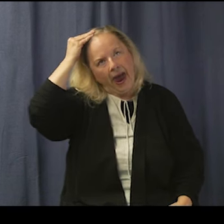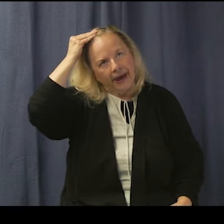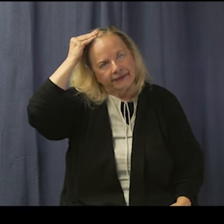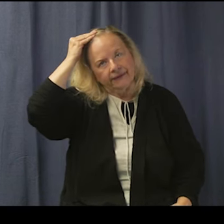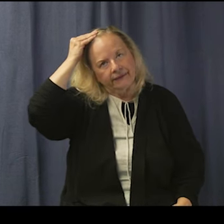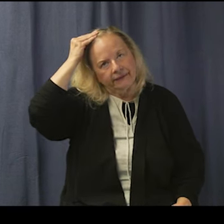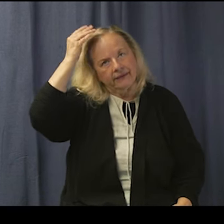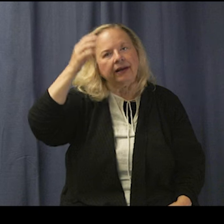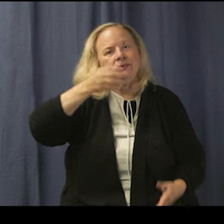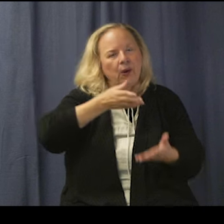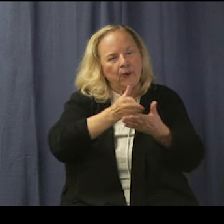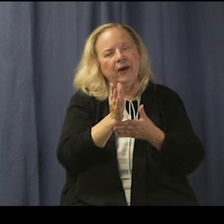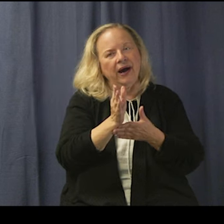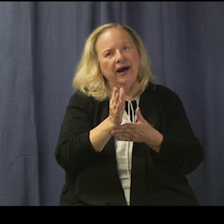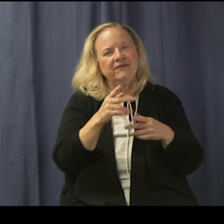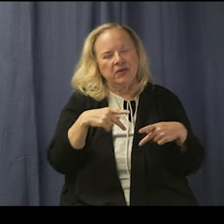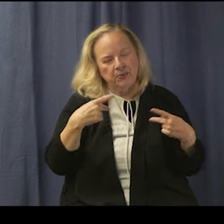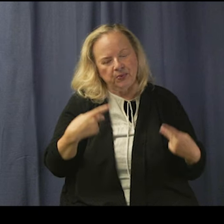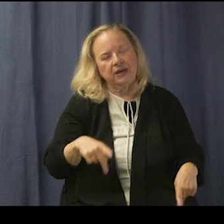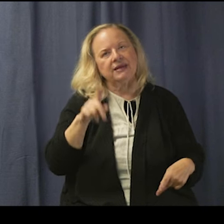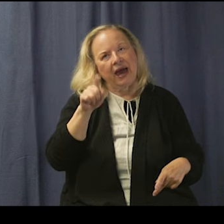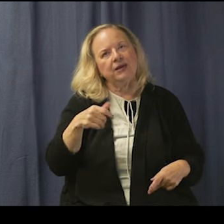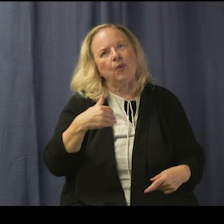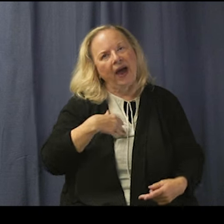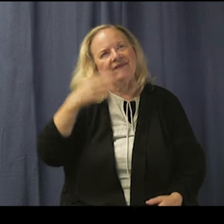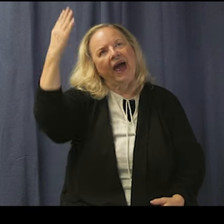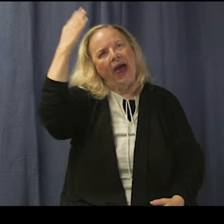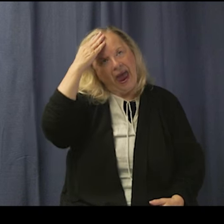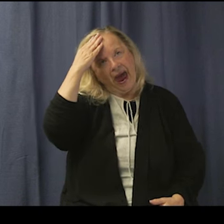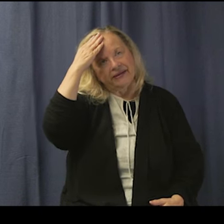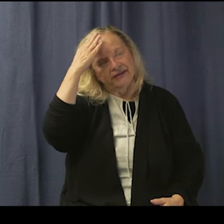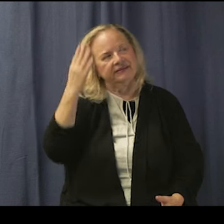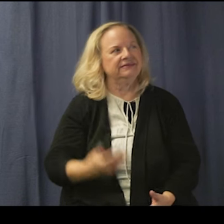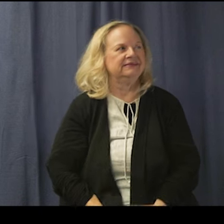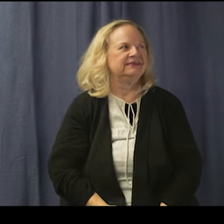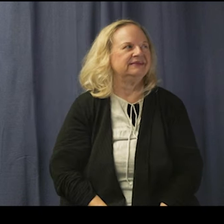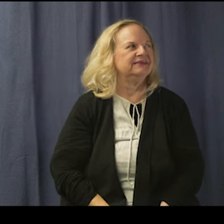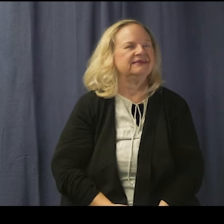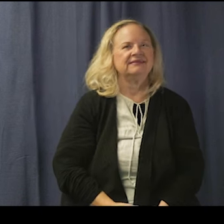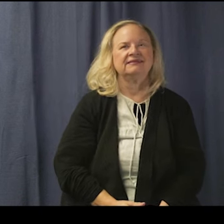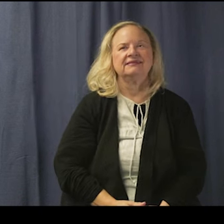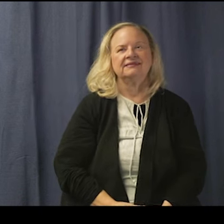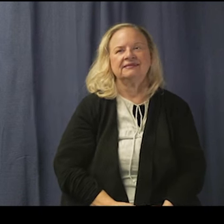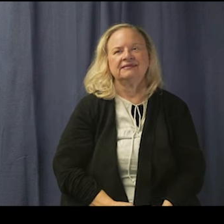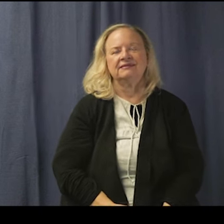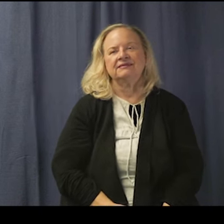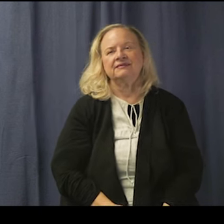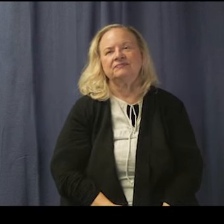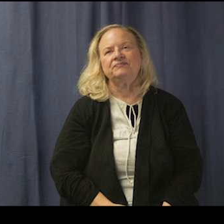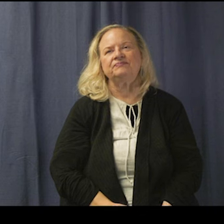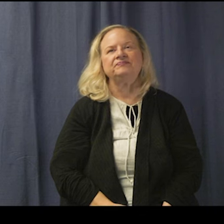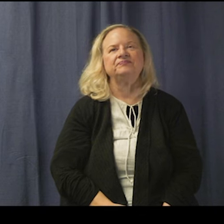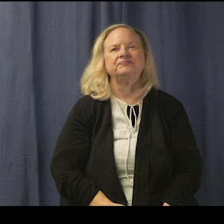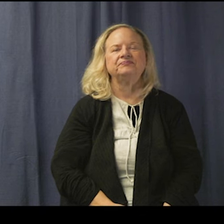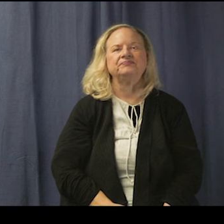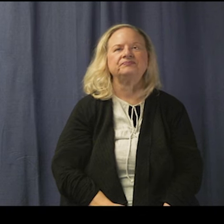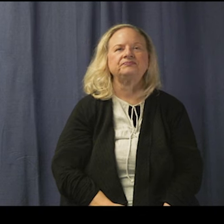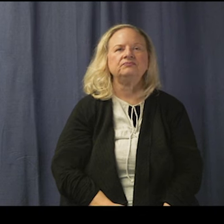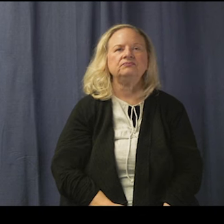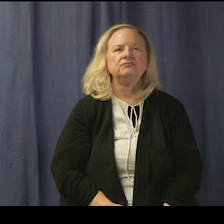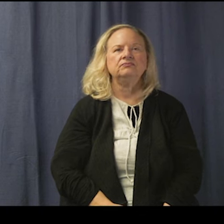It's okay for men. Even the priests had to have a hat on. Okay, moving on. Okay. Now,